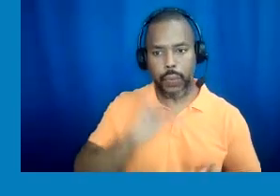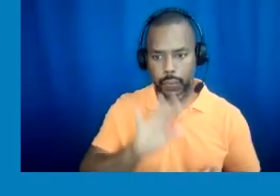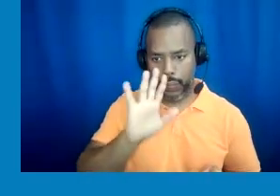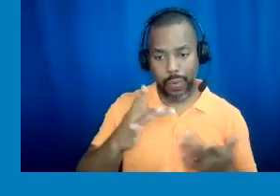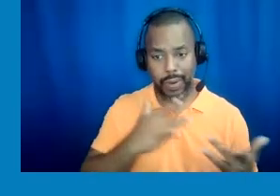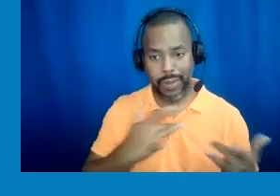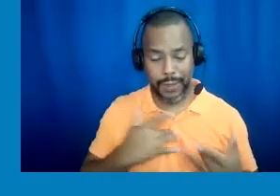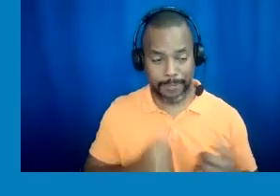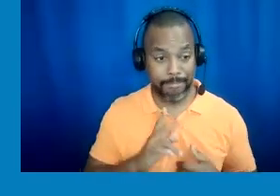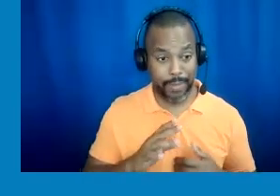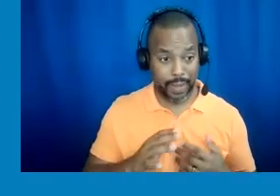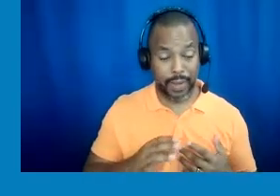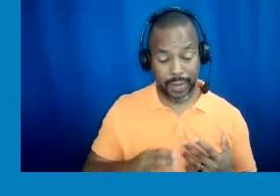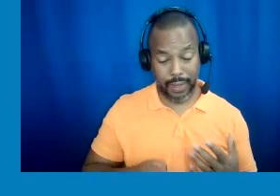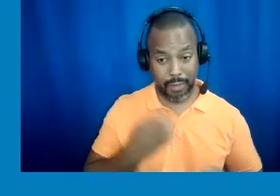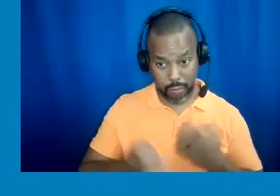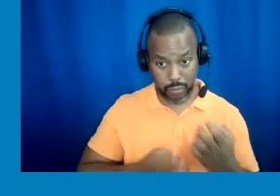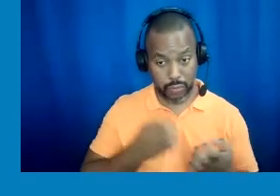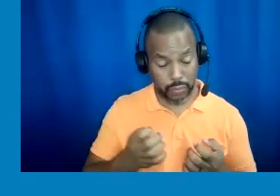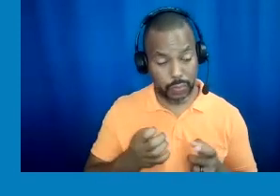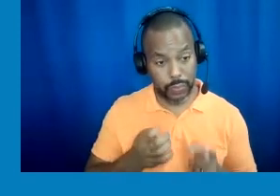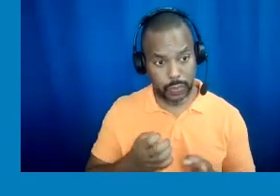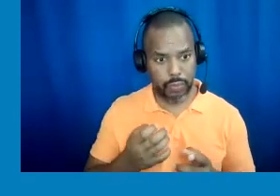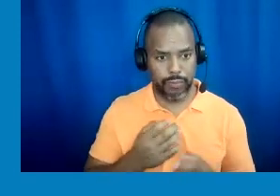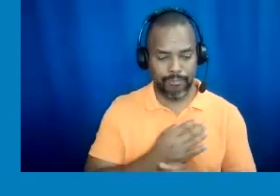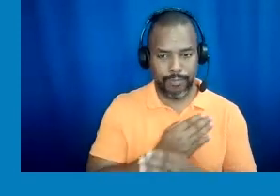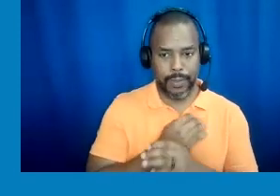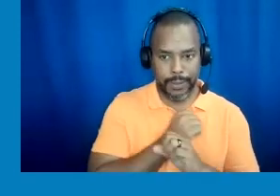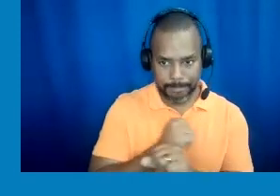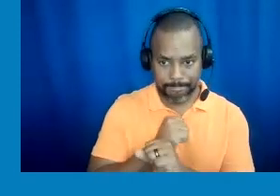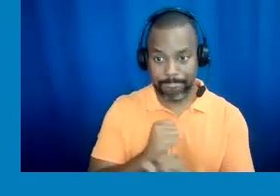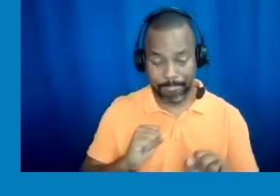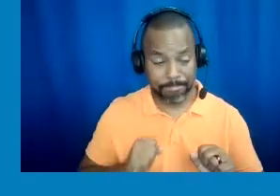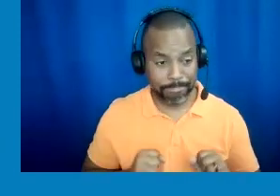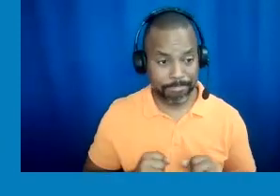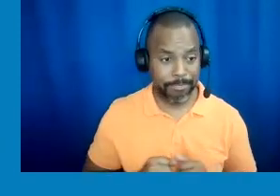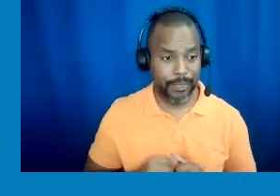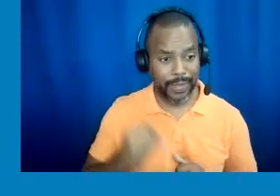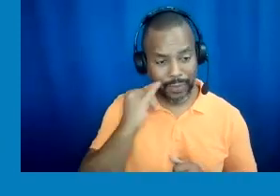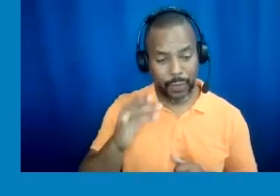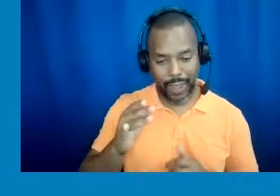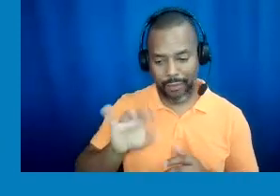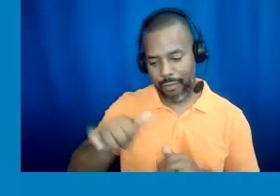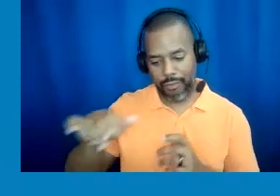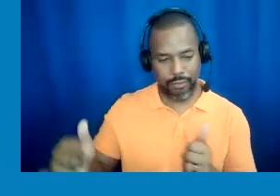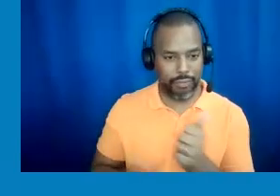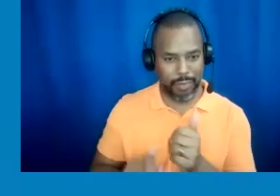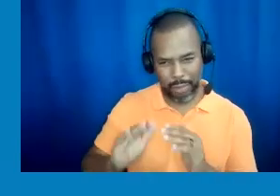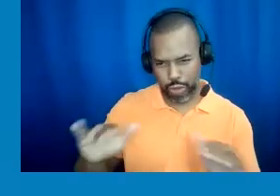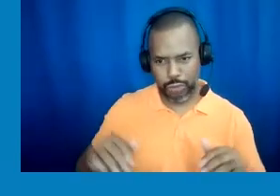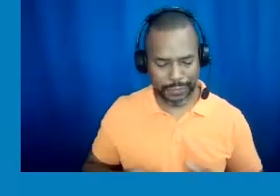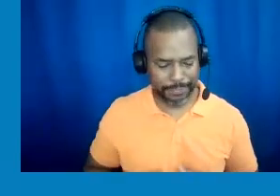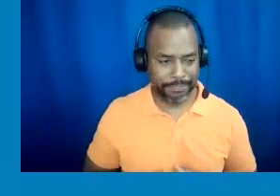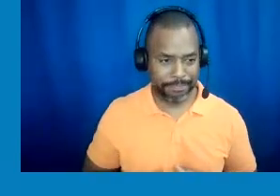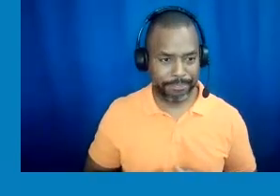This emotional security contributes to overall mental well-being, especially for people with dependents. Life insurance isn't just about